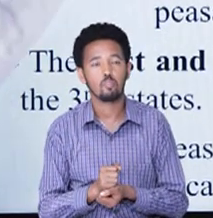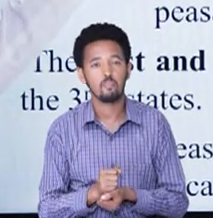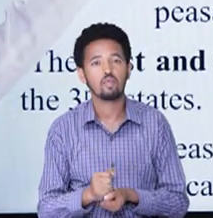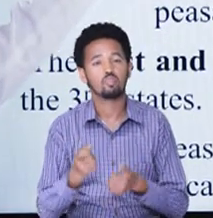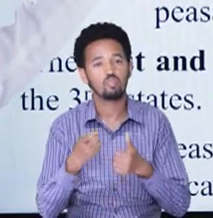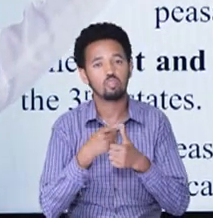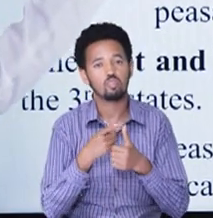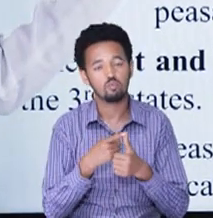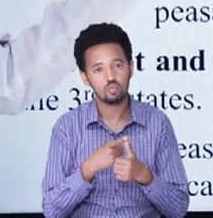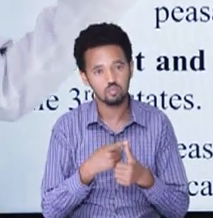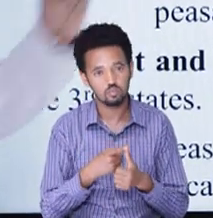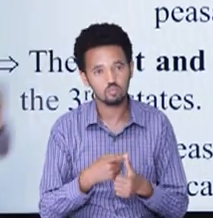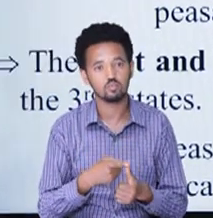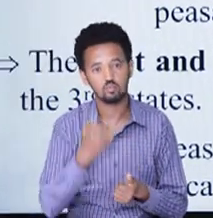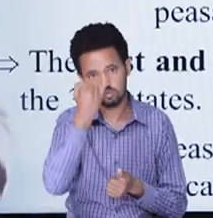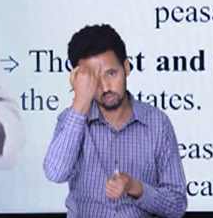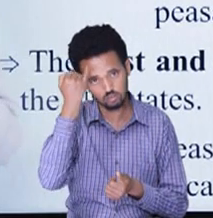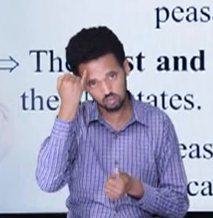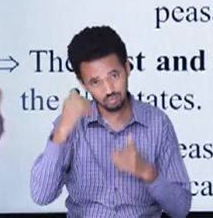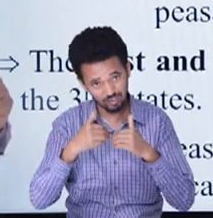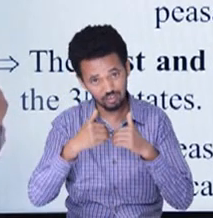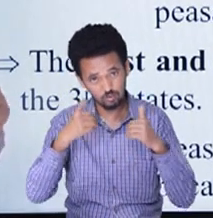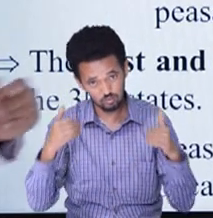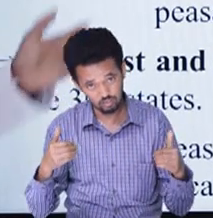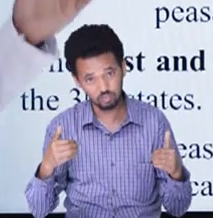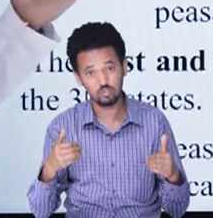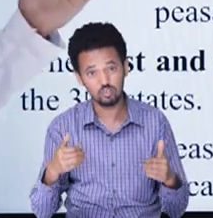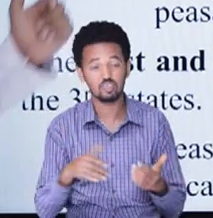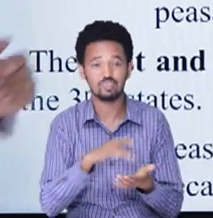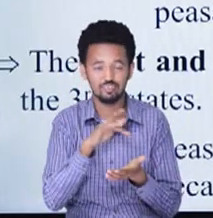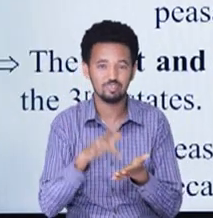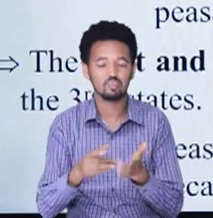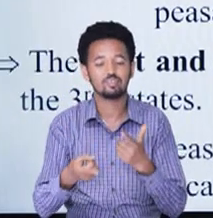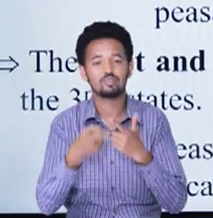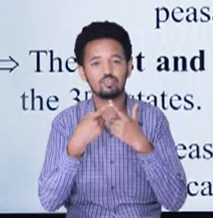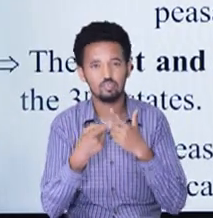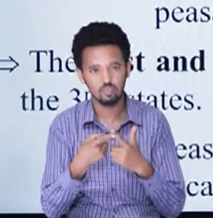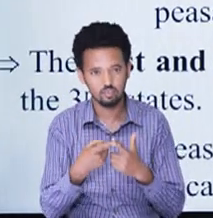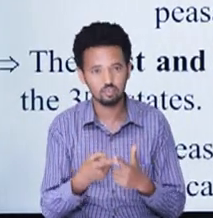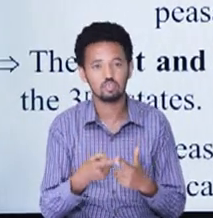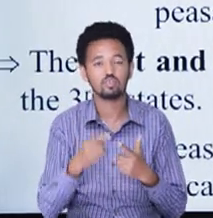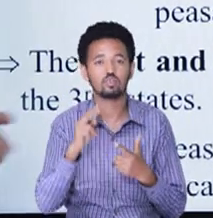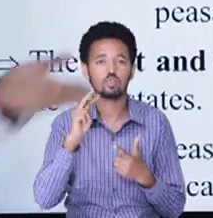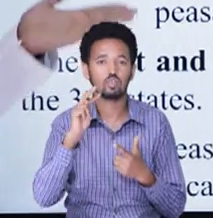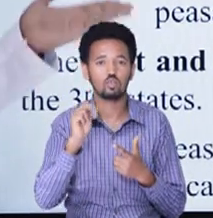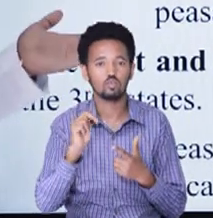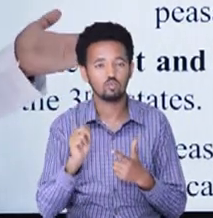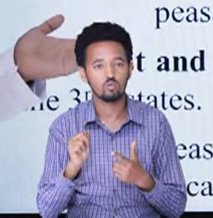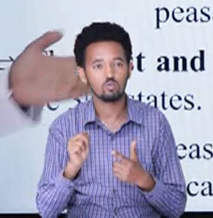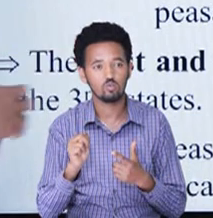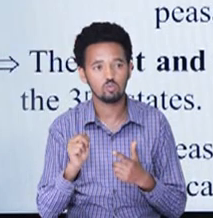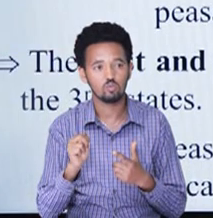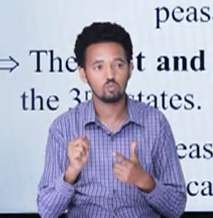The first, the Catholic clergy, the first estate. Second, the nobility. The